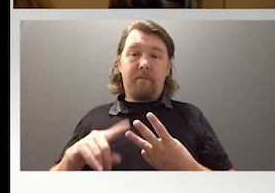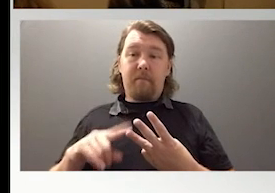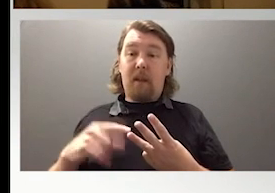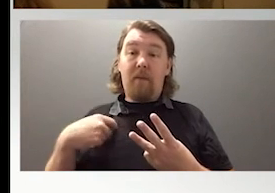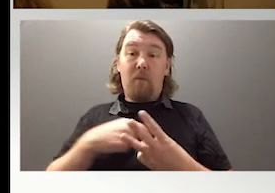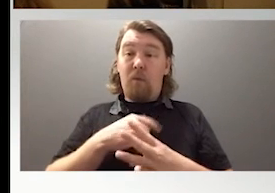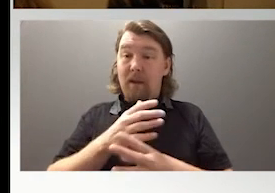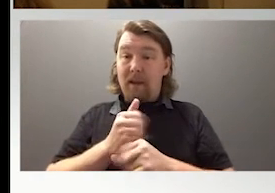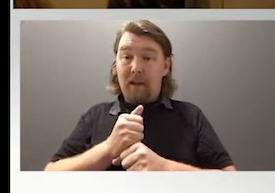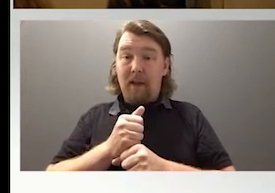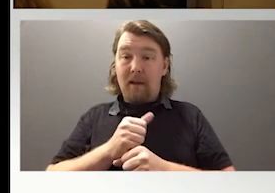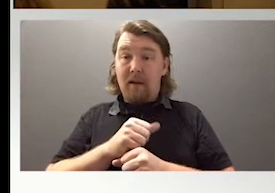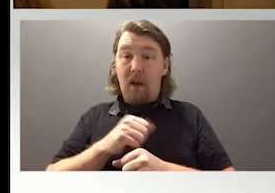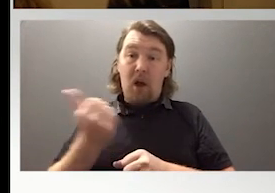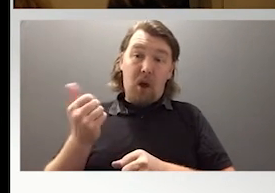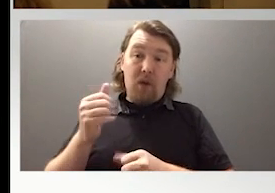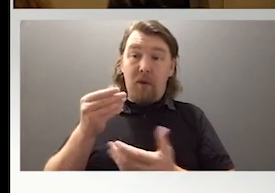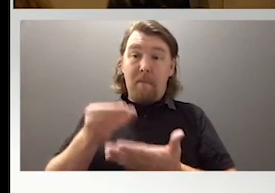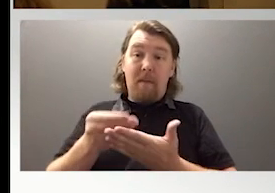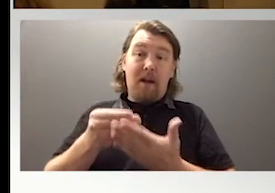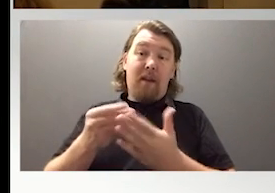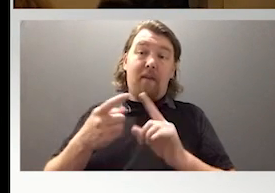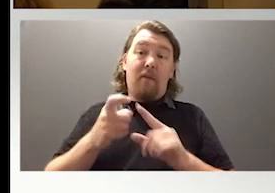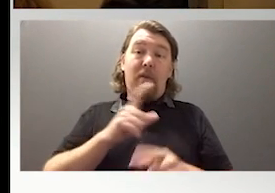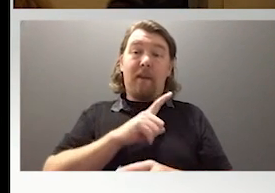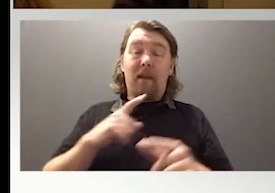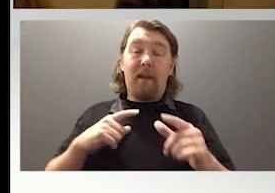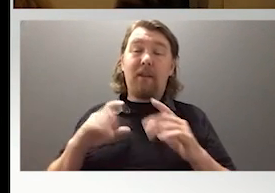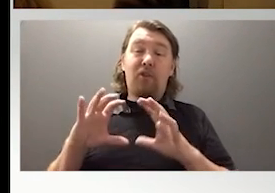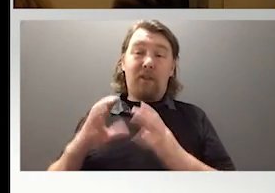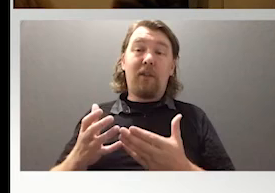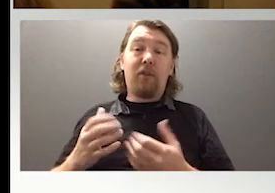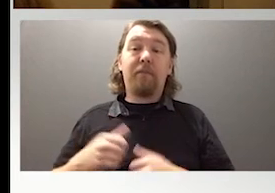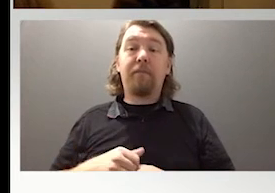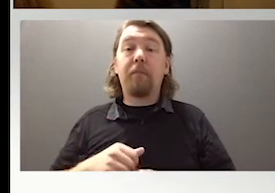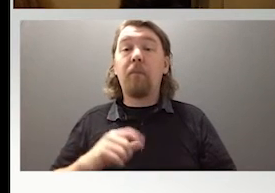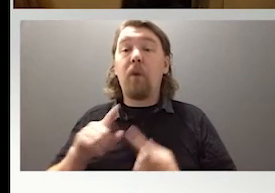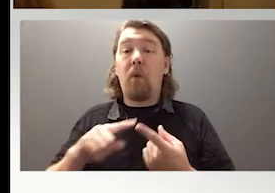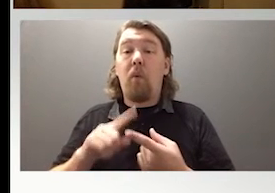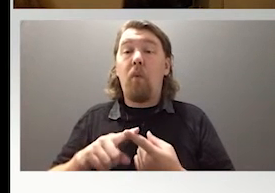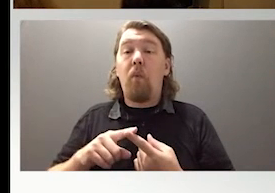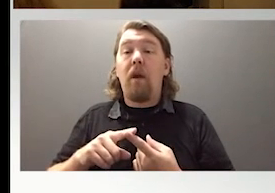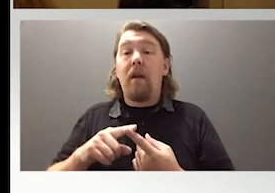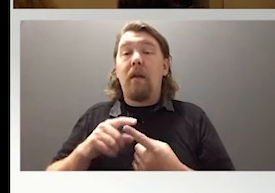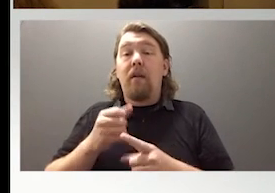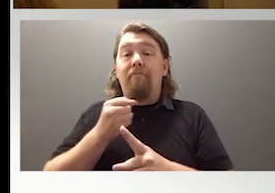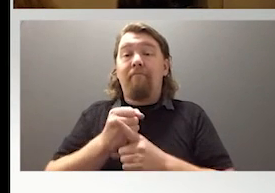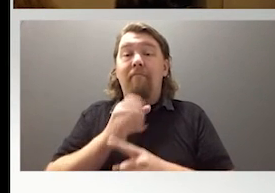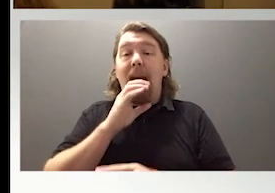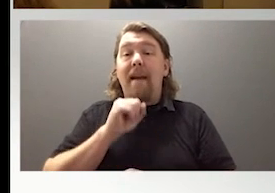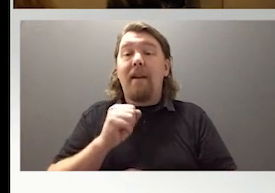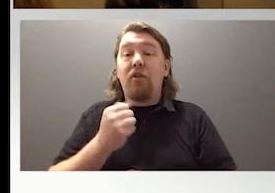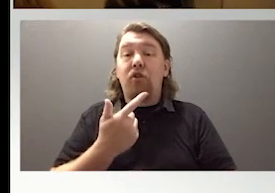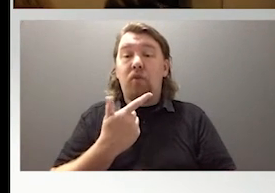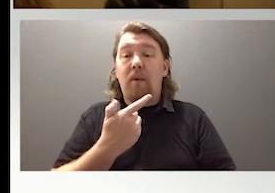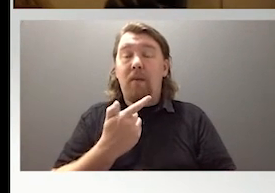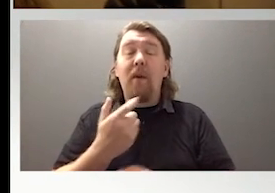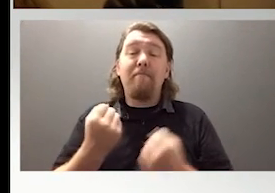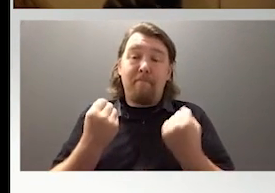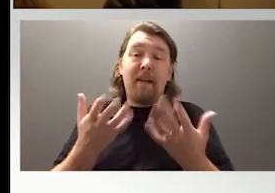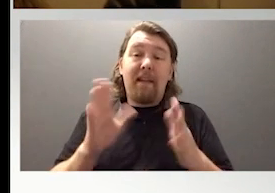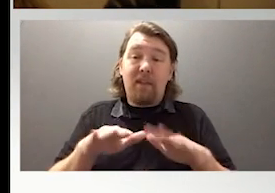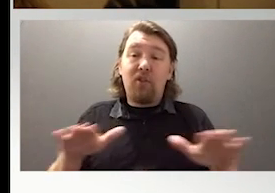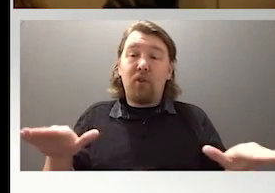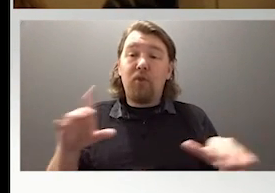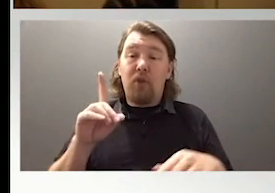if we receive additional funding from the legislature. At the age of 21, a lot of children age out